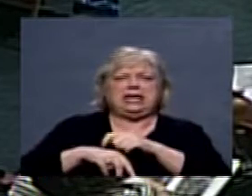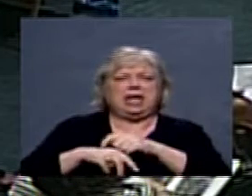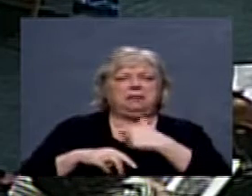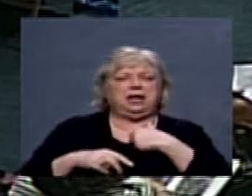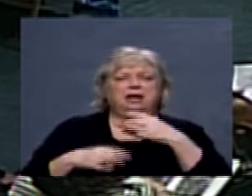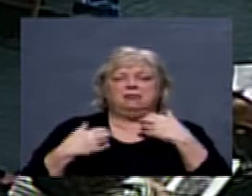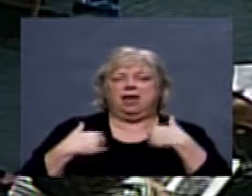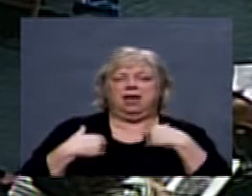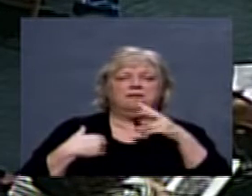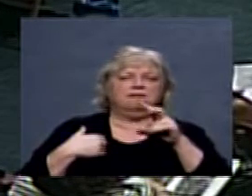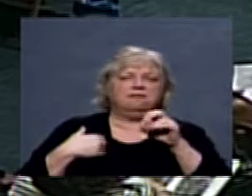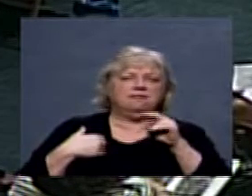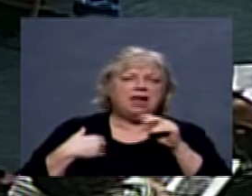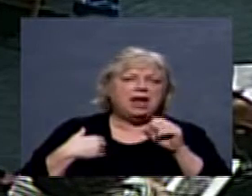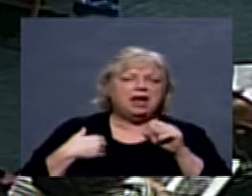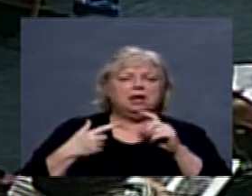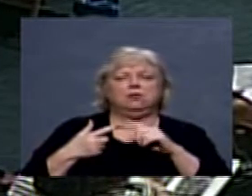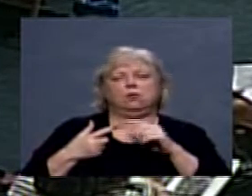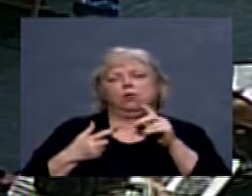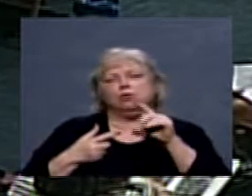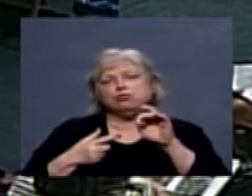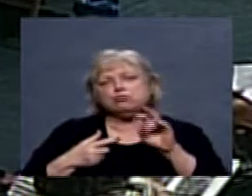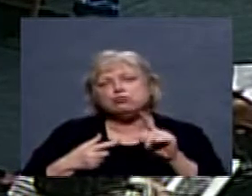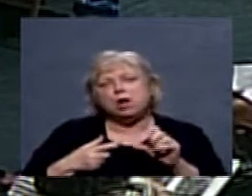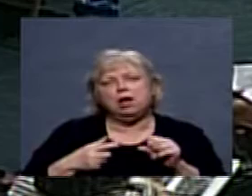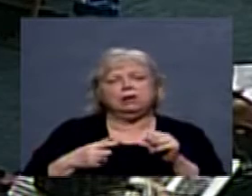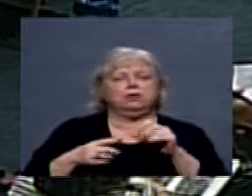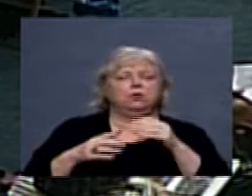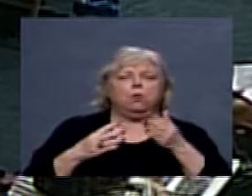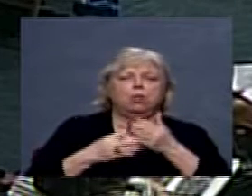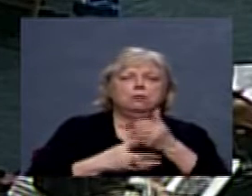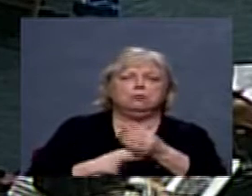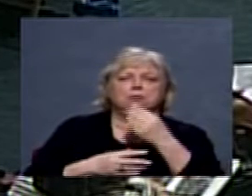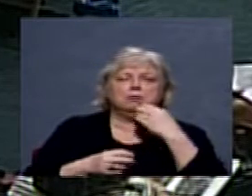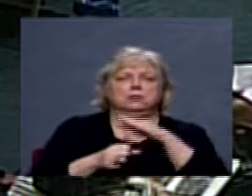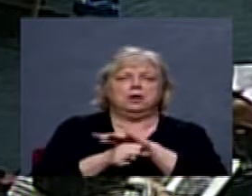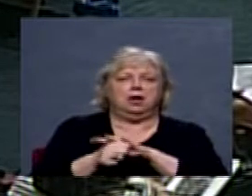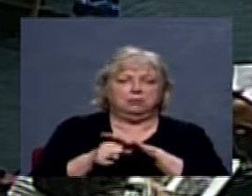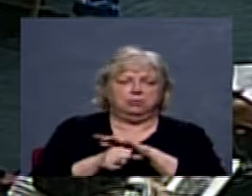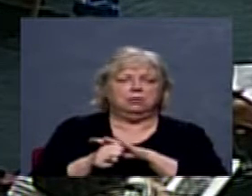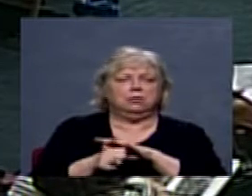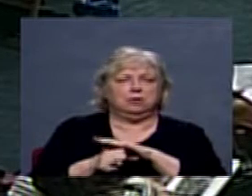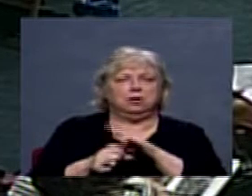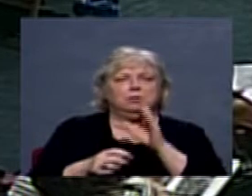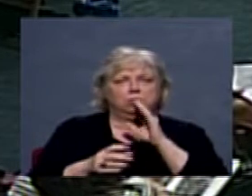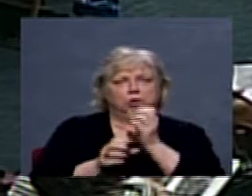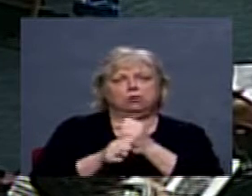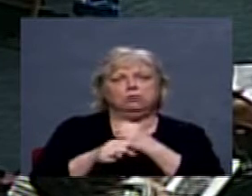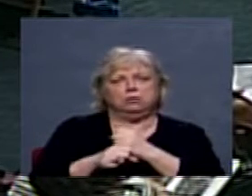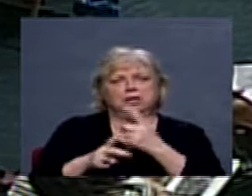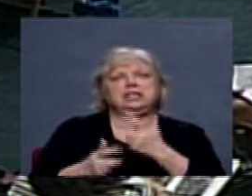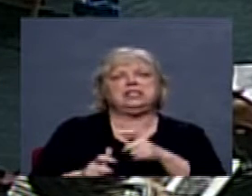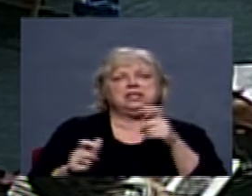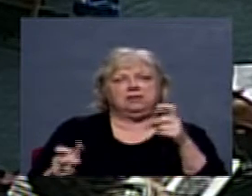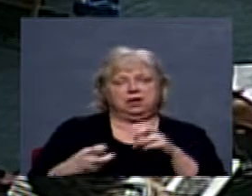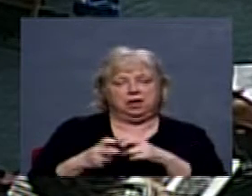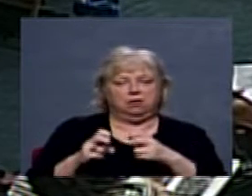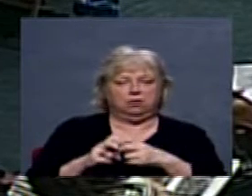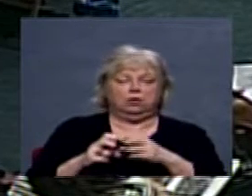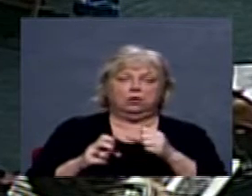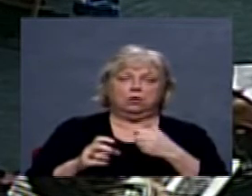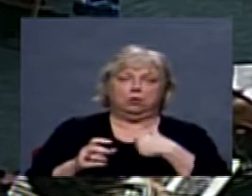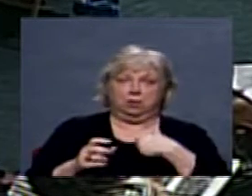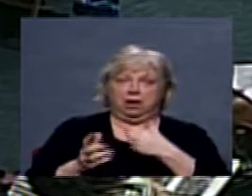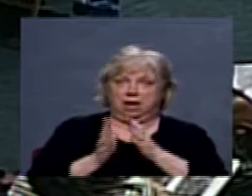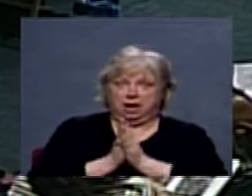through our neighborhood. We're not going to be able to identify them. It presents significant issues. But I ask that you vote against